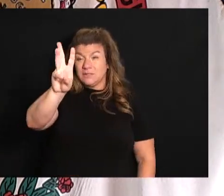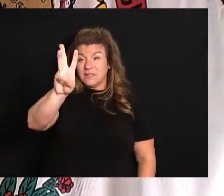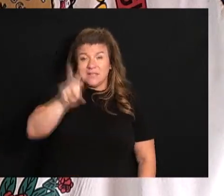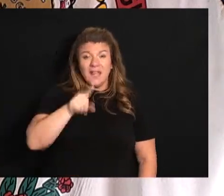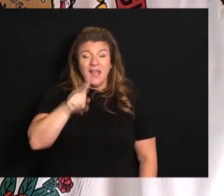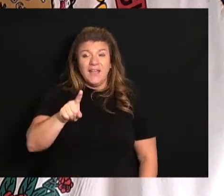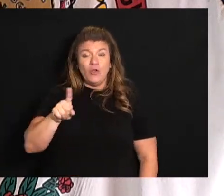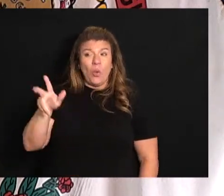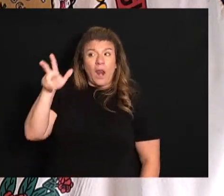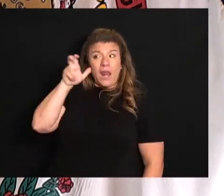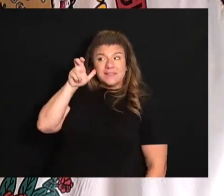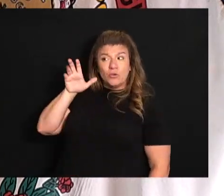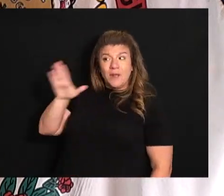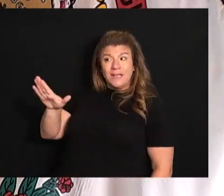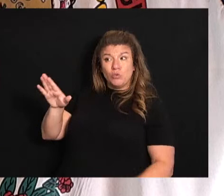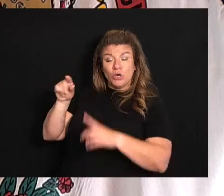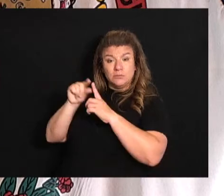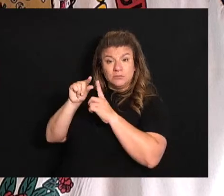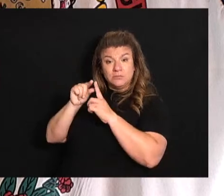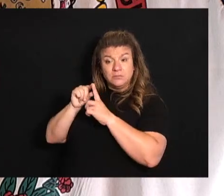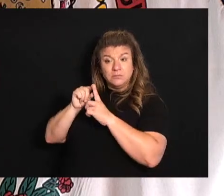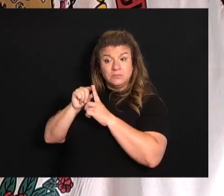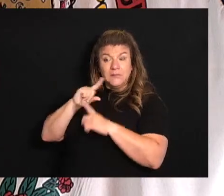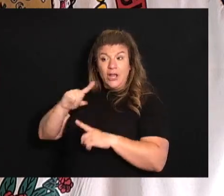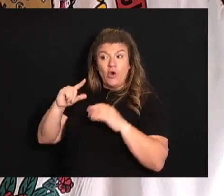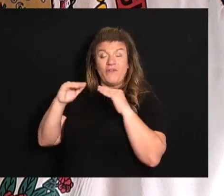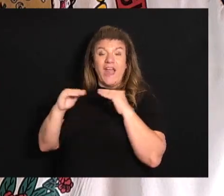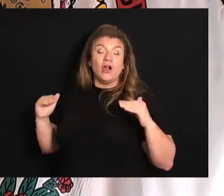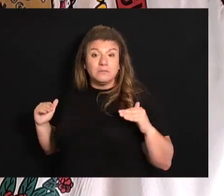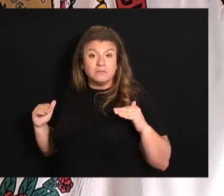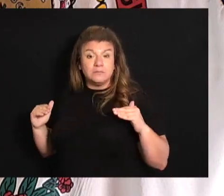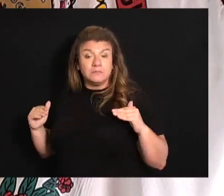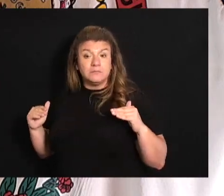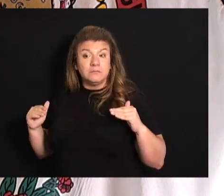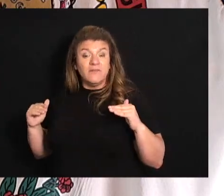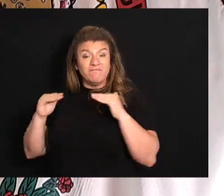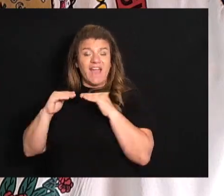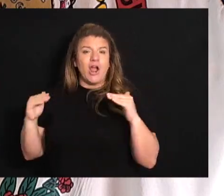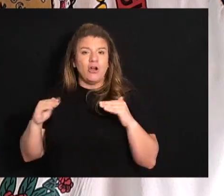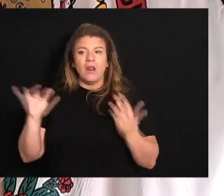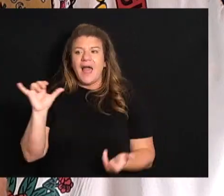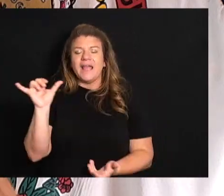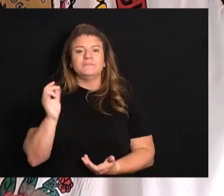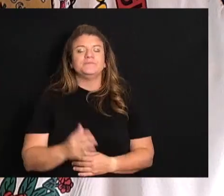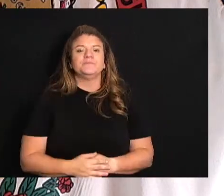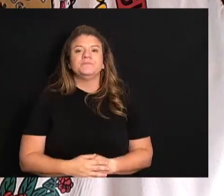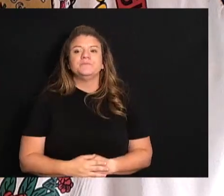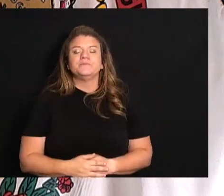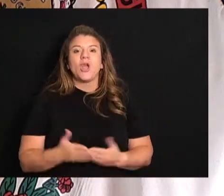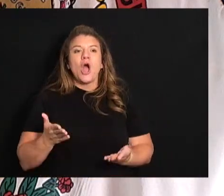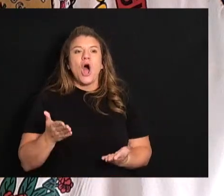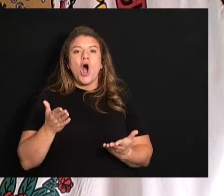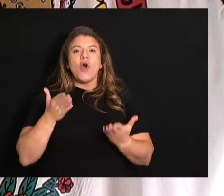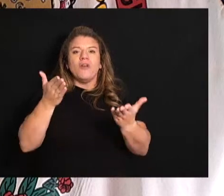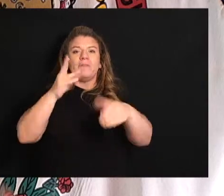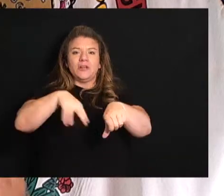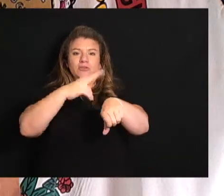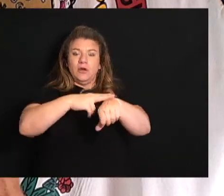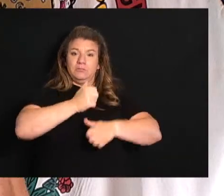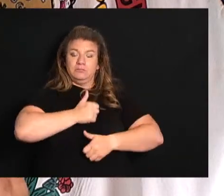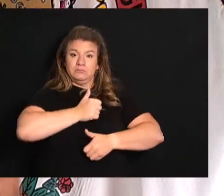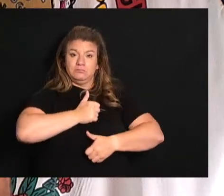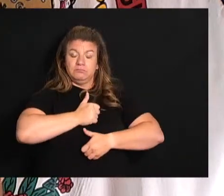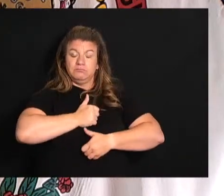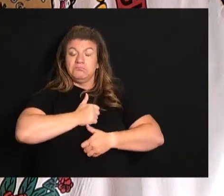his words and we're fair. I mean, words like offering up the National Guard,